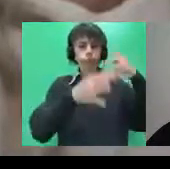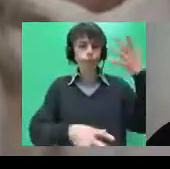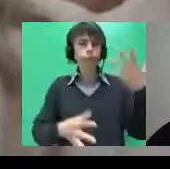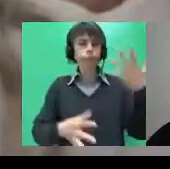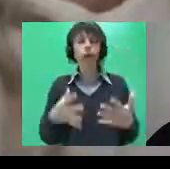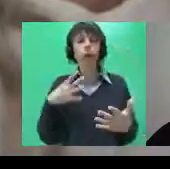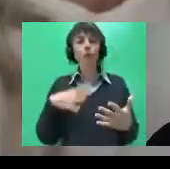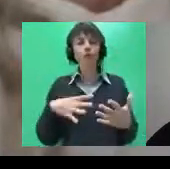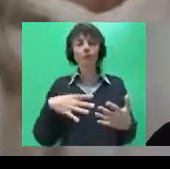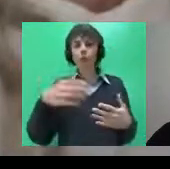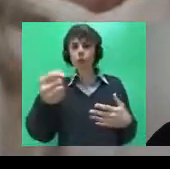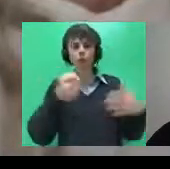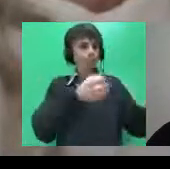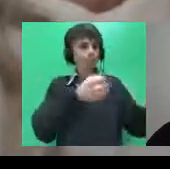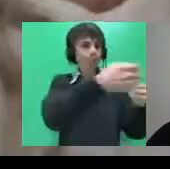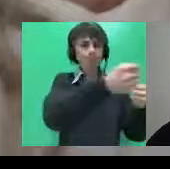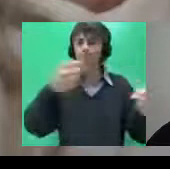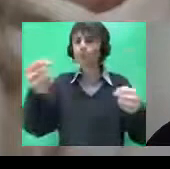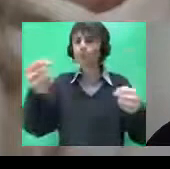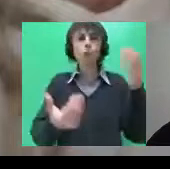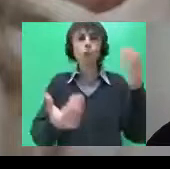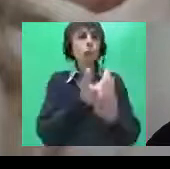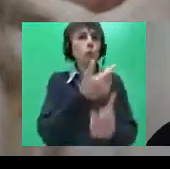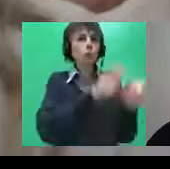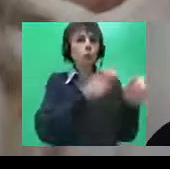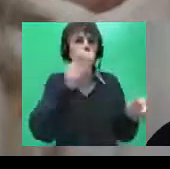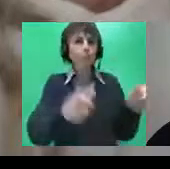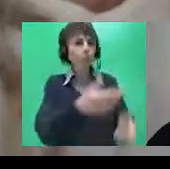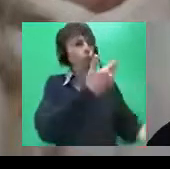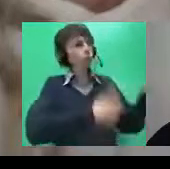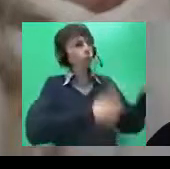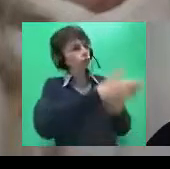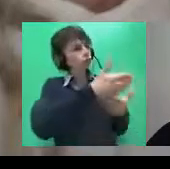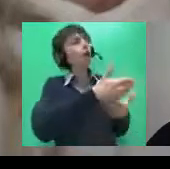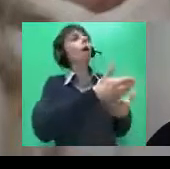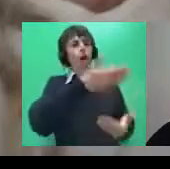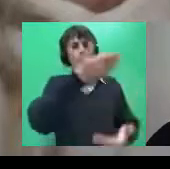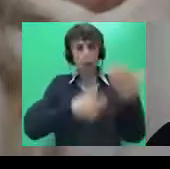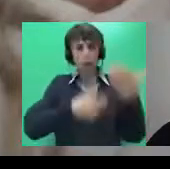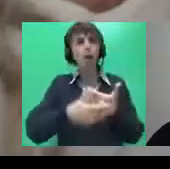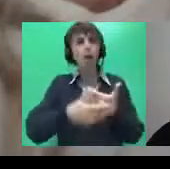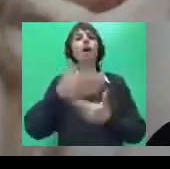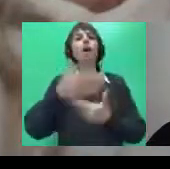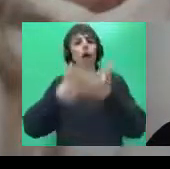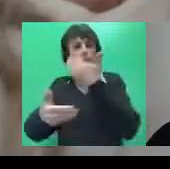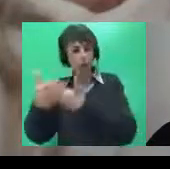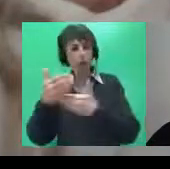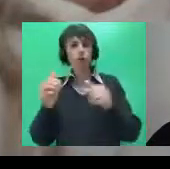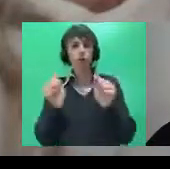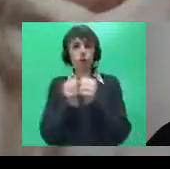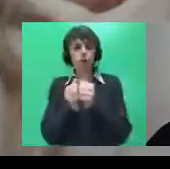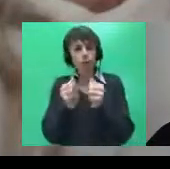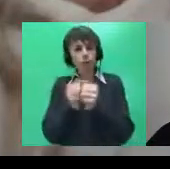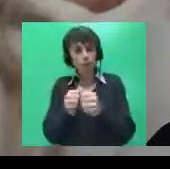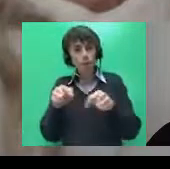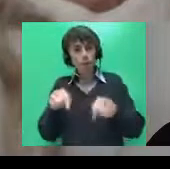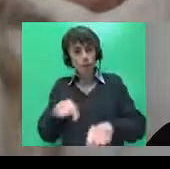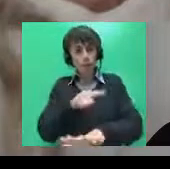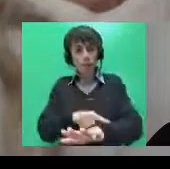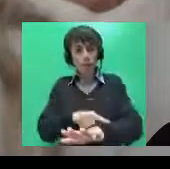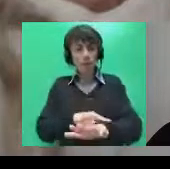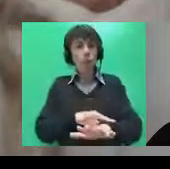new case studies that had stories to tell that would be appropriate to the time. So by reaching out through our partners, we